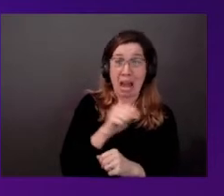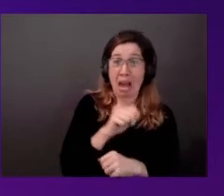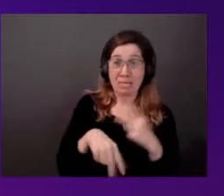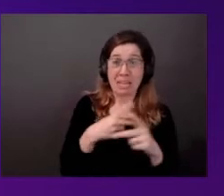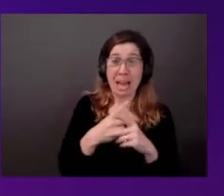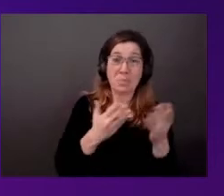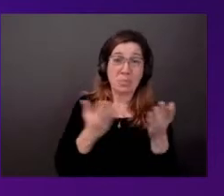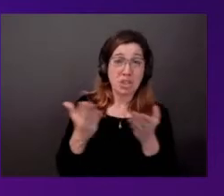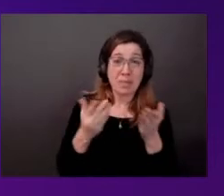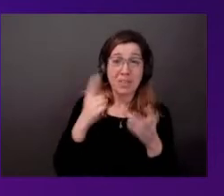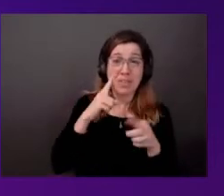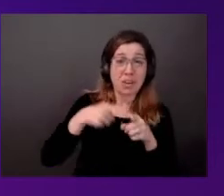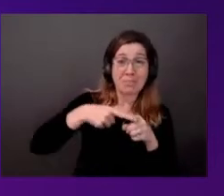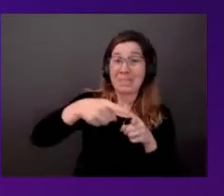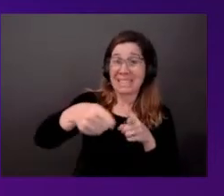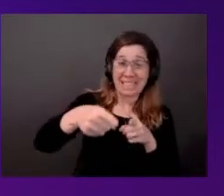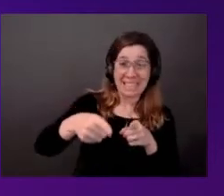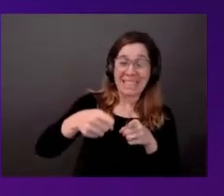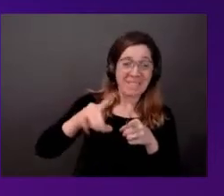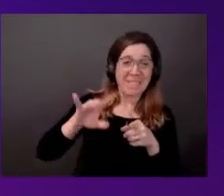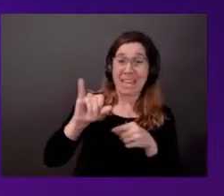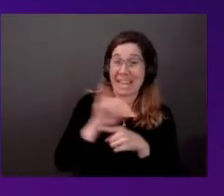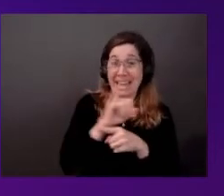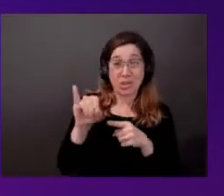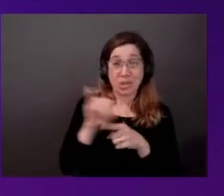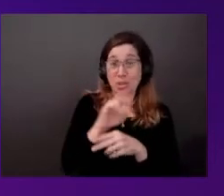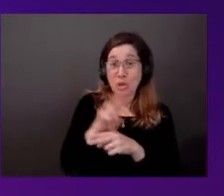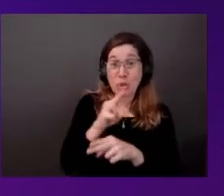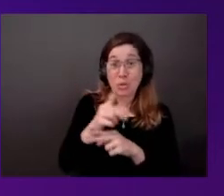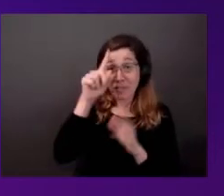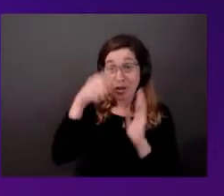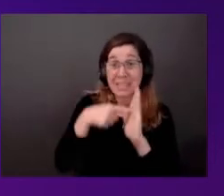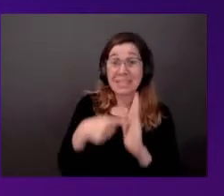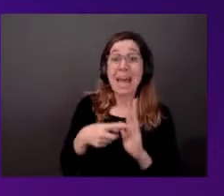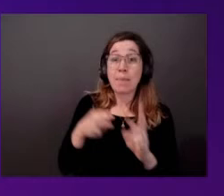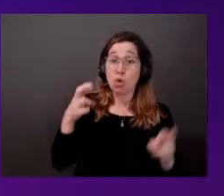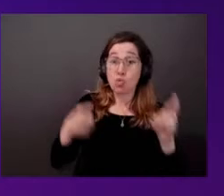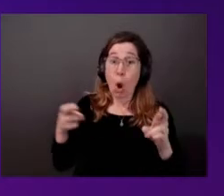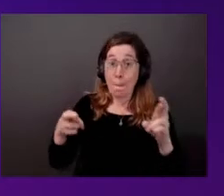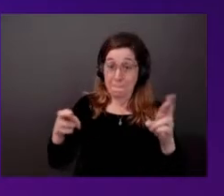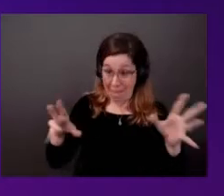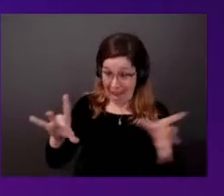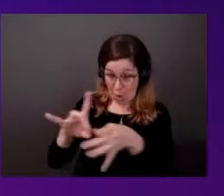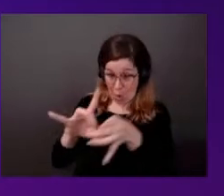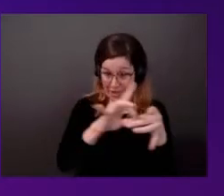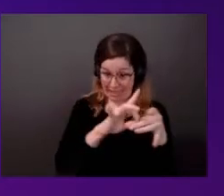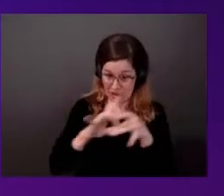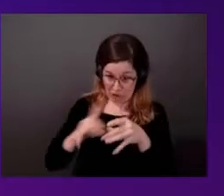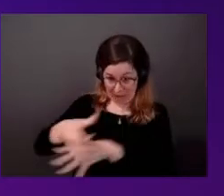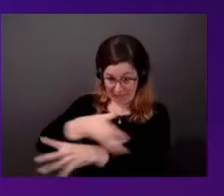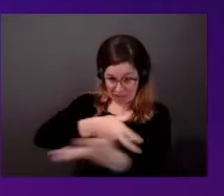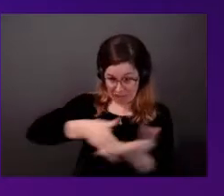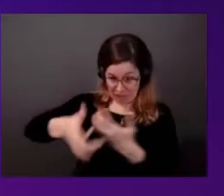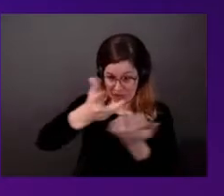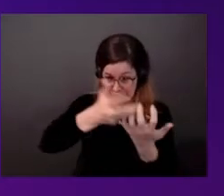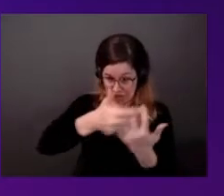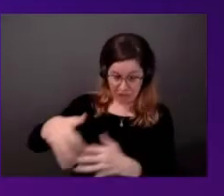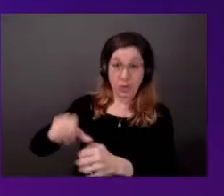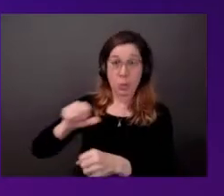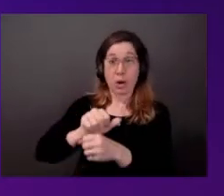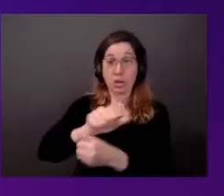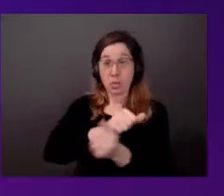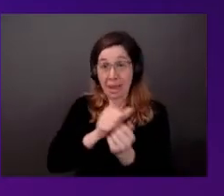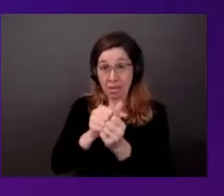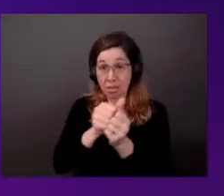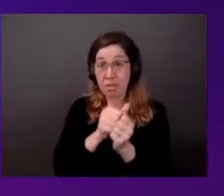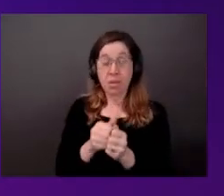specific industry use cases, such as robotic orchestration or industrial monitoring. Customers also leverage solutions from AWS and